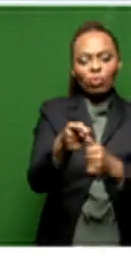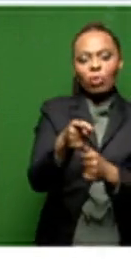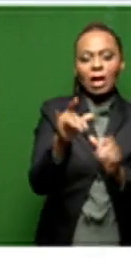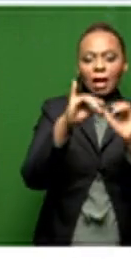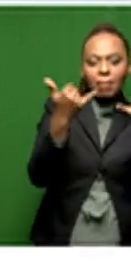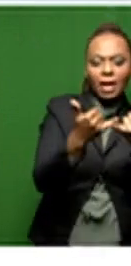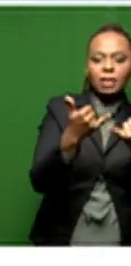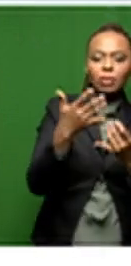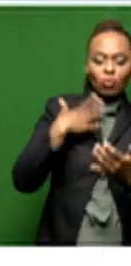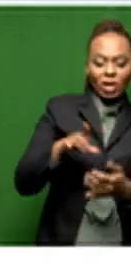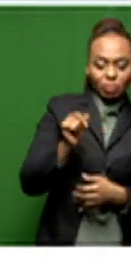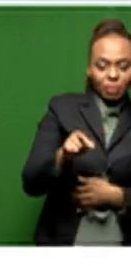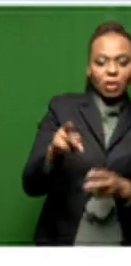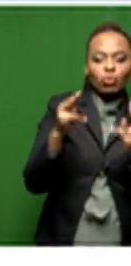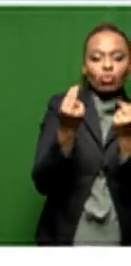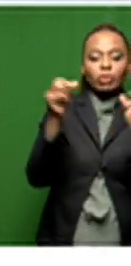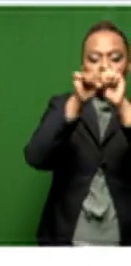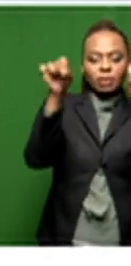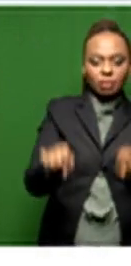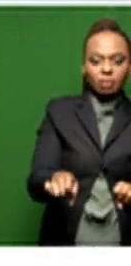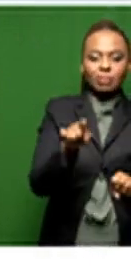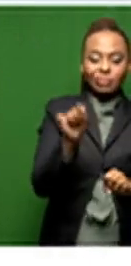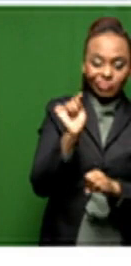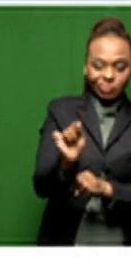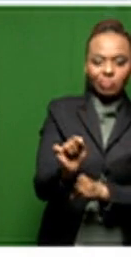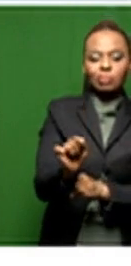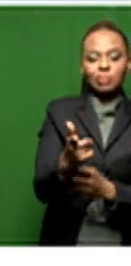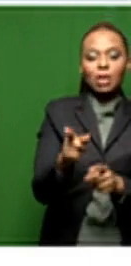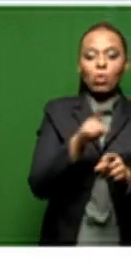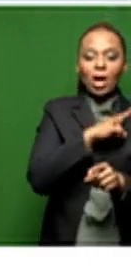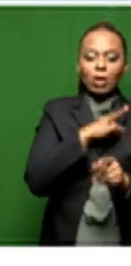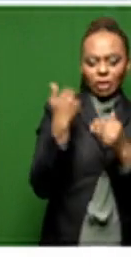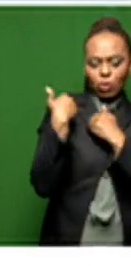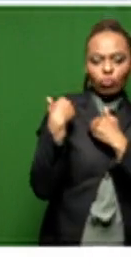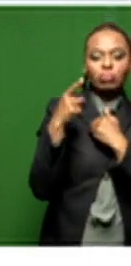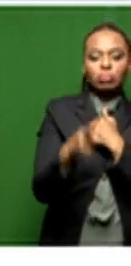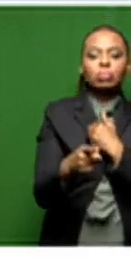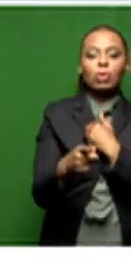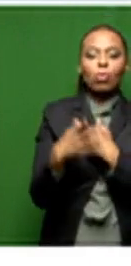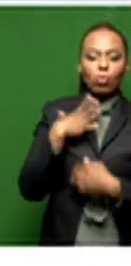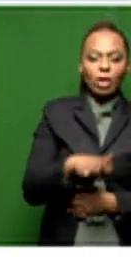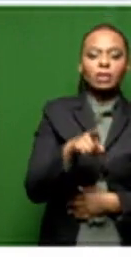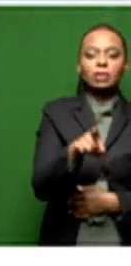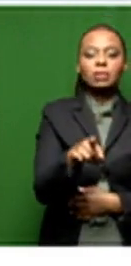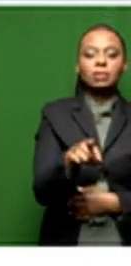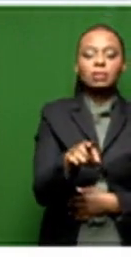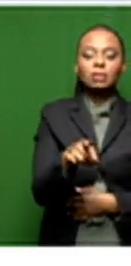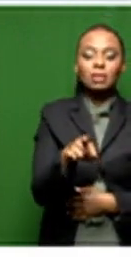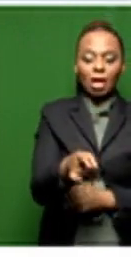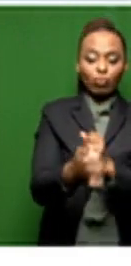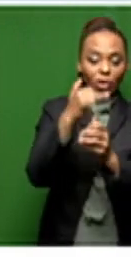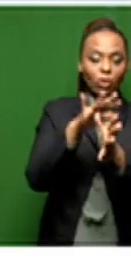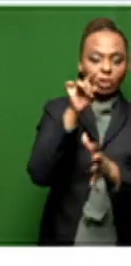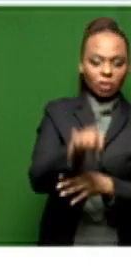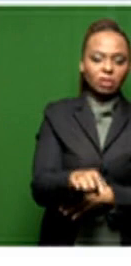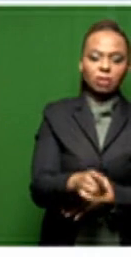contactless payment mechanisms out there which are seamless but secure as well. And minimizes the touch. So we are